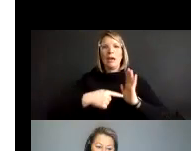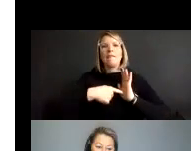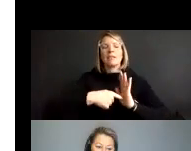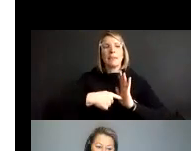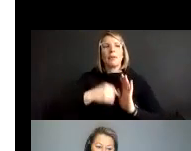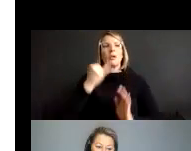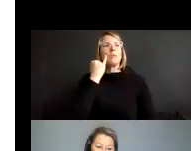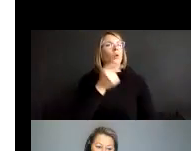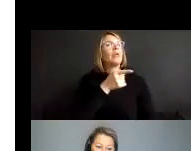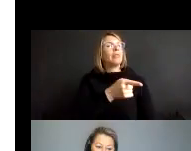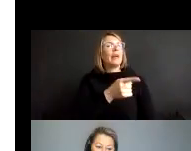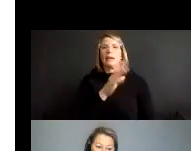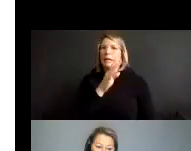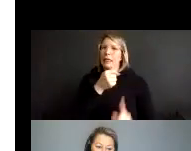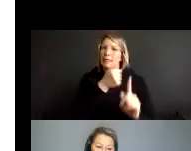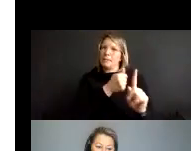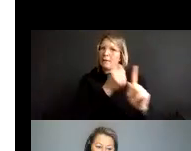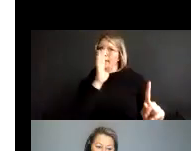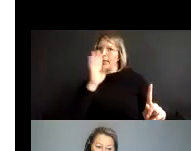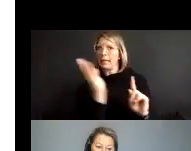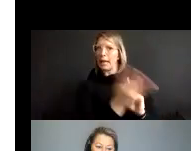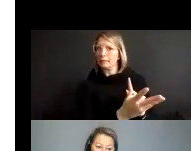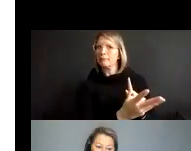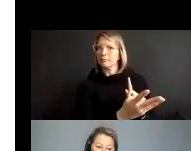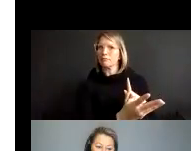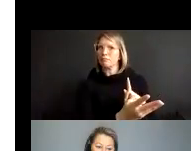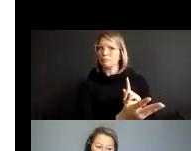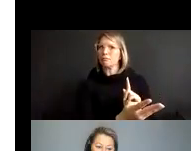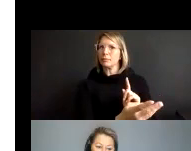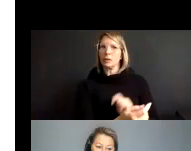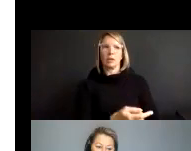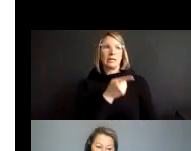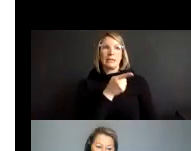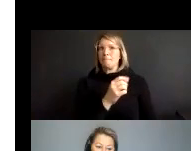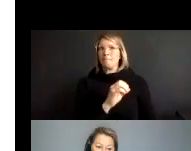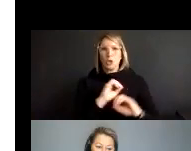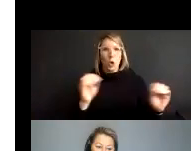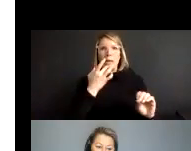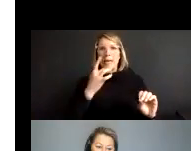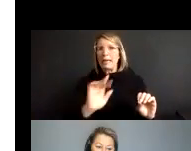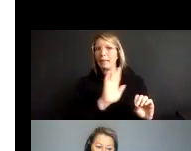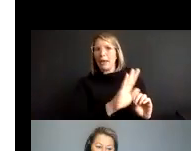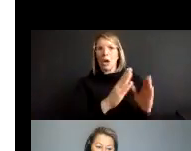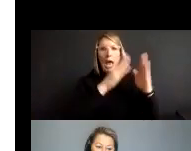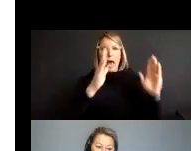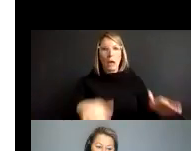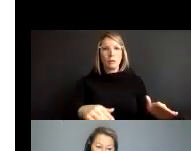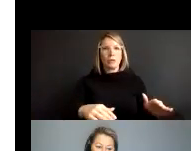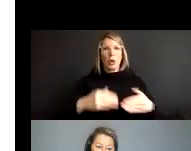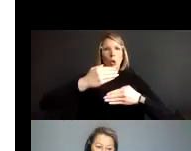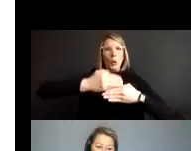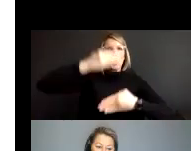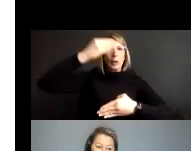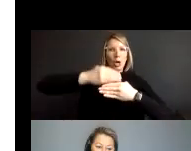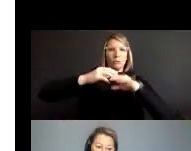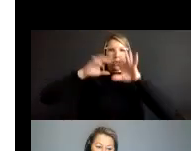Folks come across an adult who has, let's say, no heat in the home, there's windows removed in the home, no running